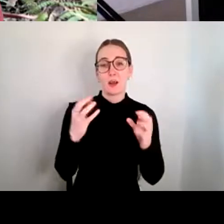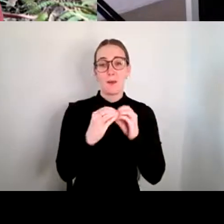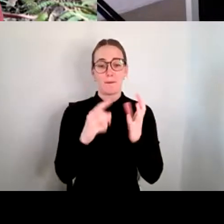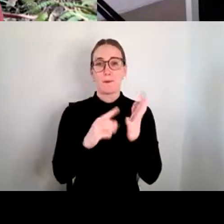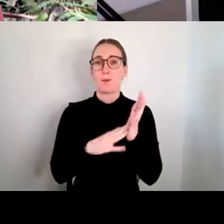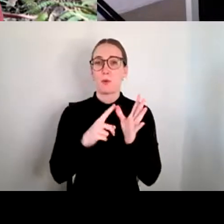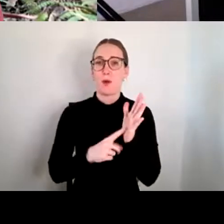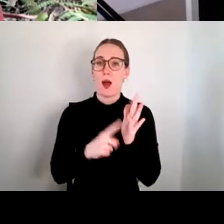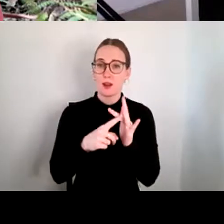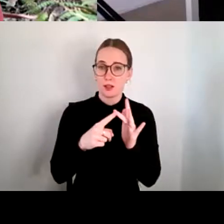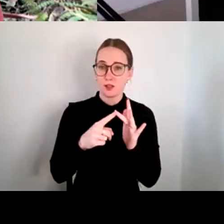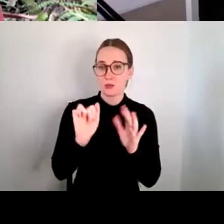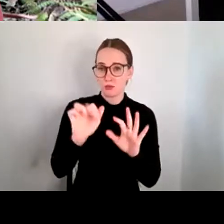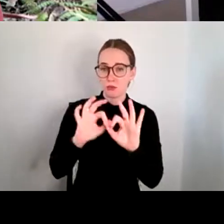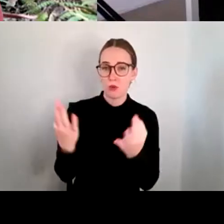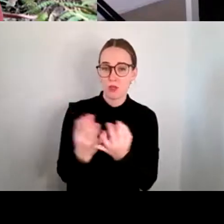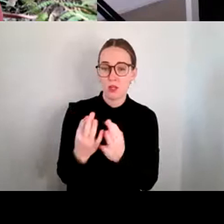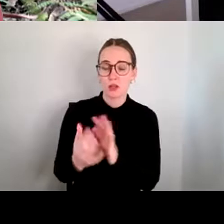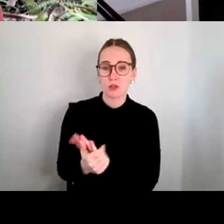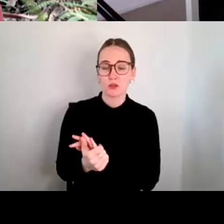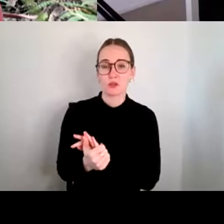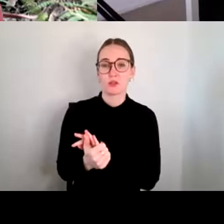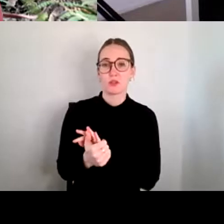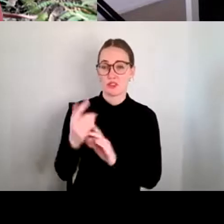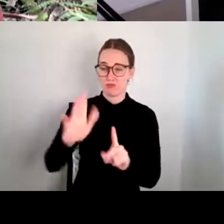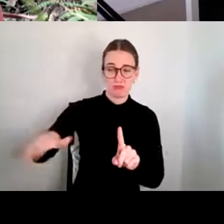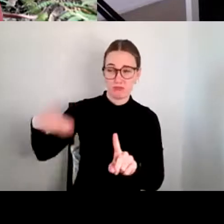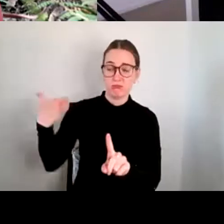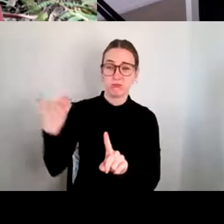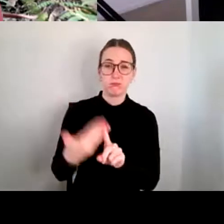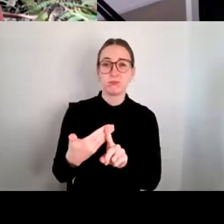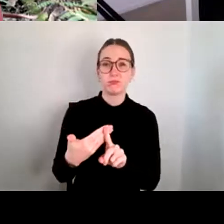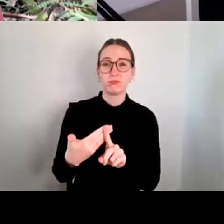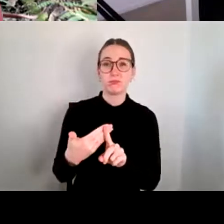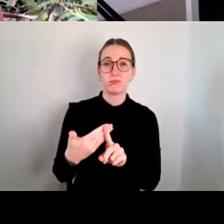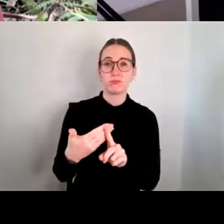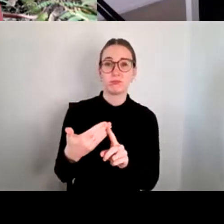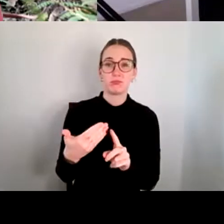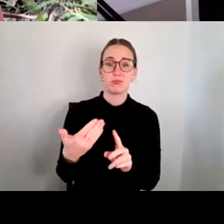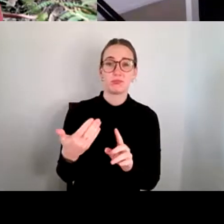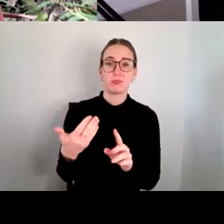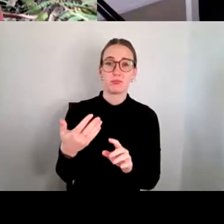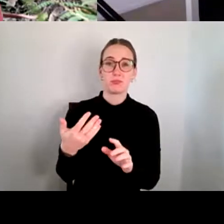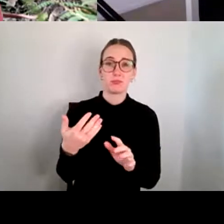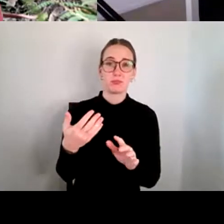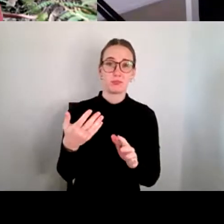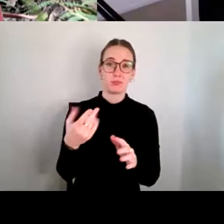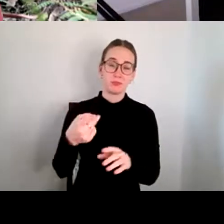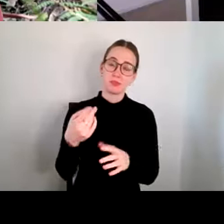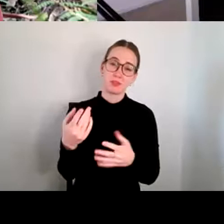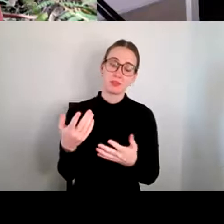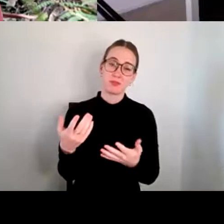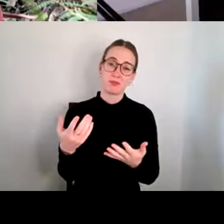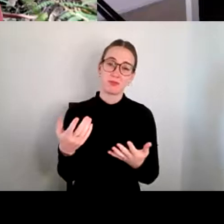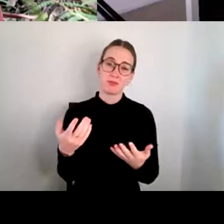an organization that's lasted a long time. Are there particular instances